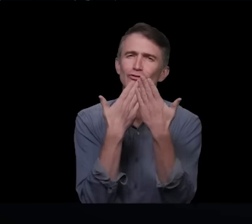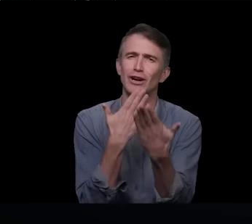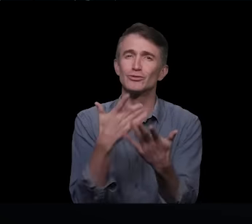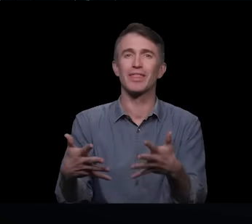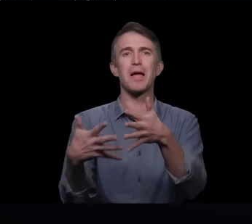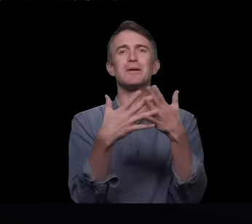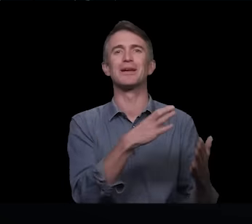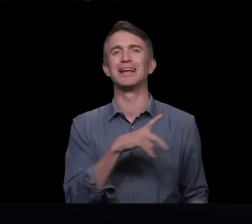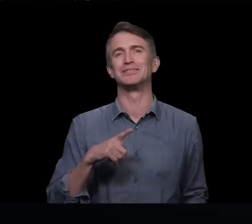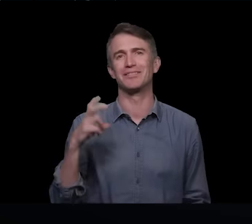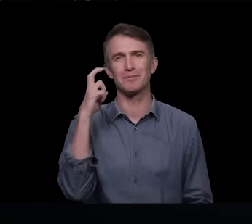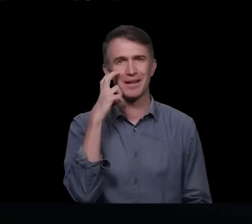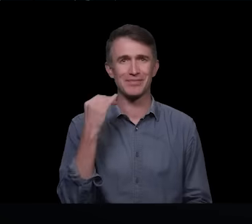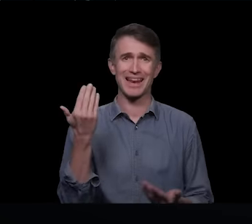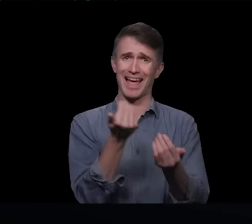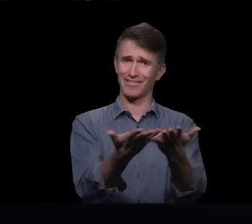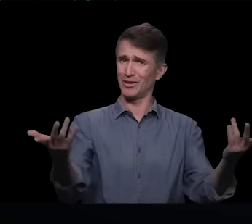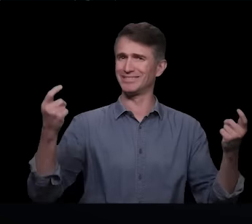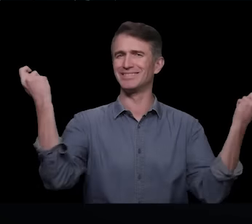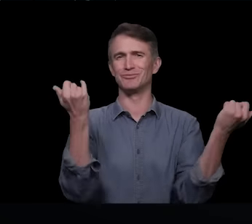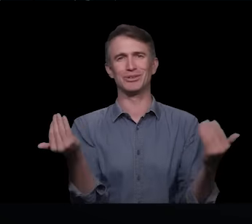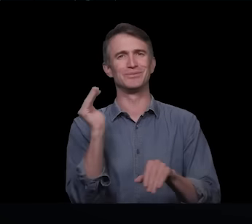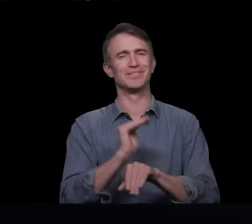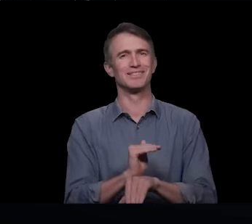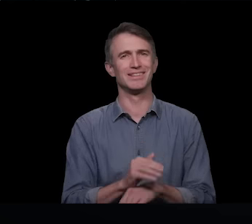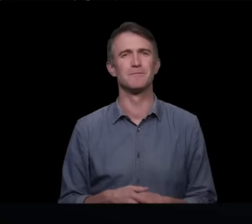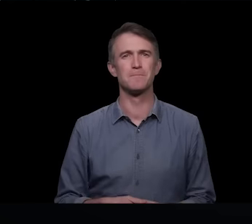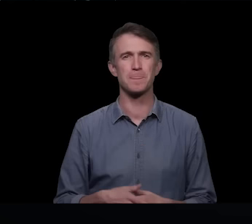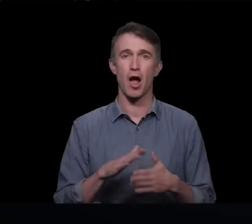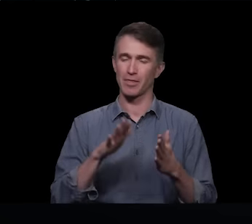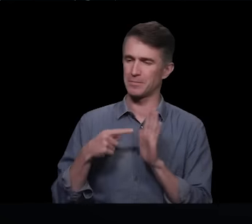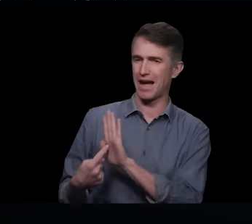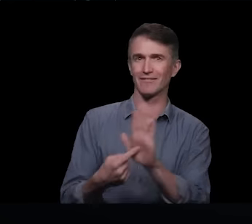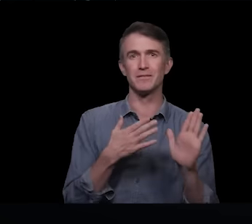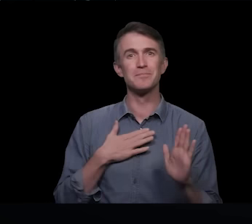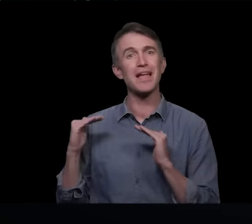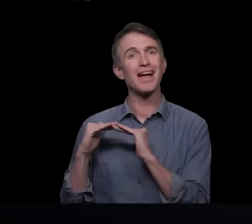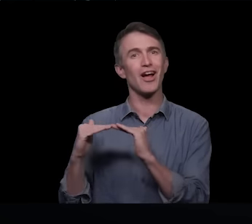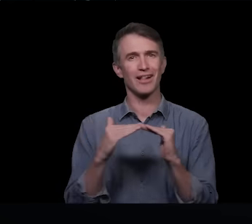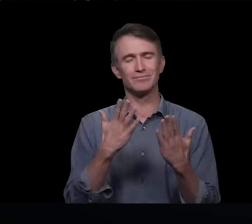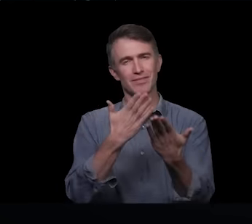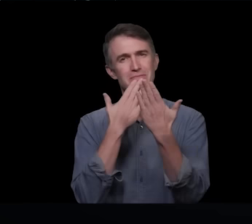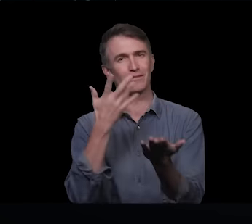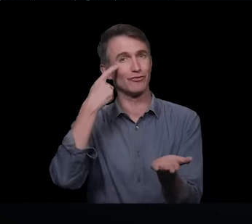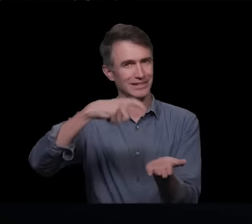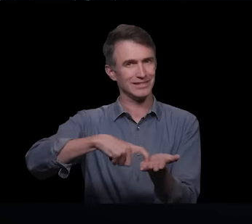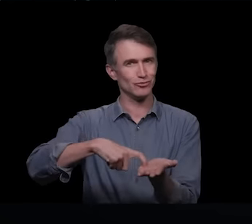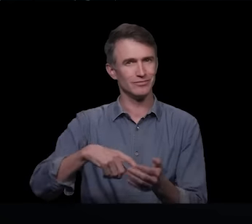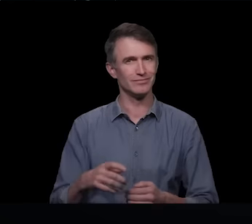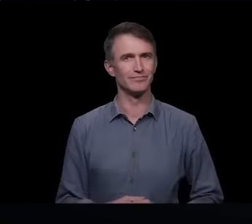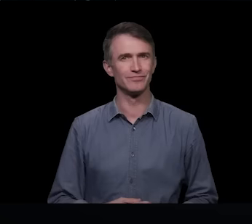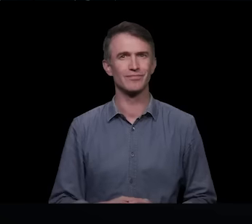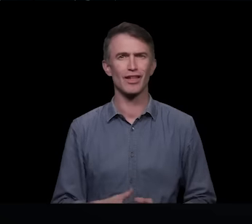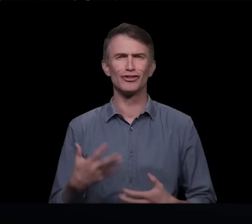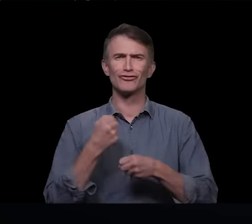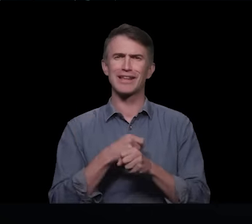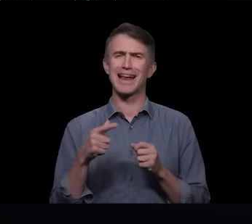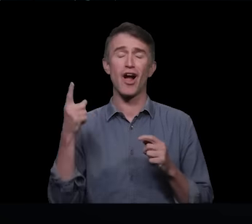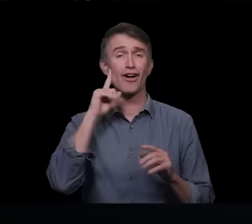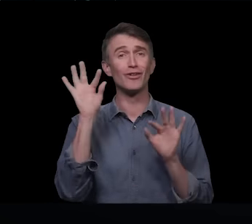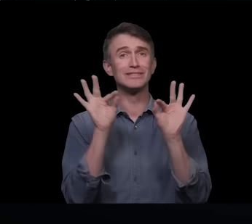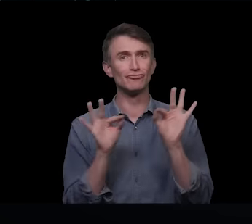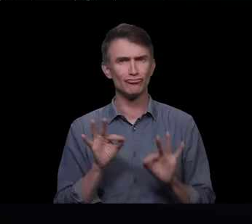to the American Council of the Blind and everyone celebrating this evening. On behalf of my colleagues, thank you for this recognition.